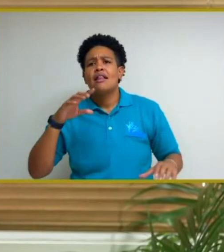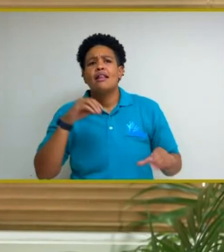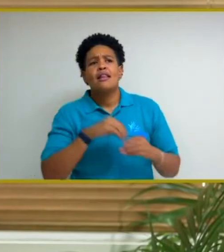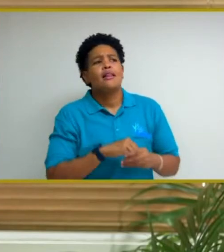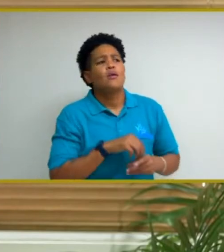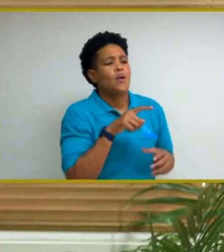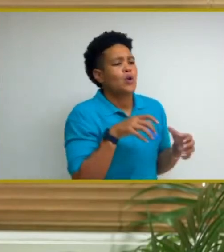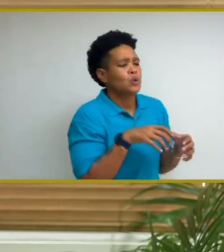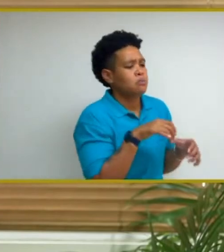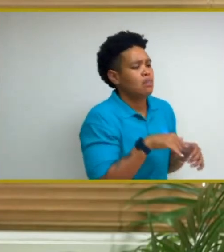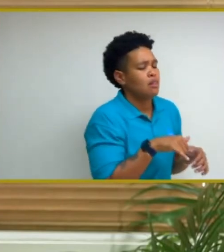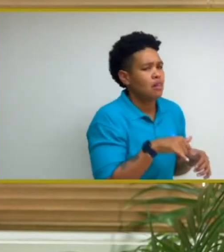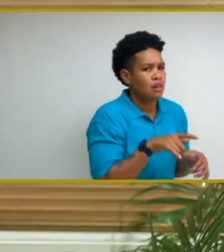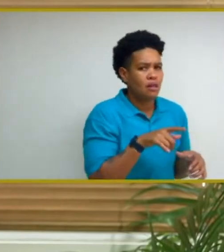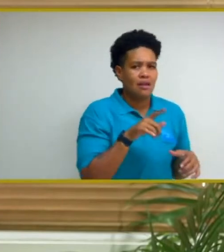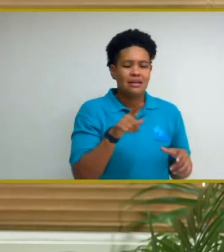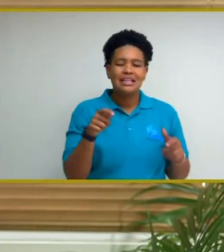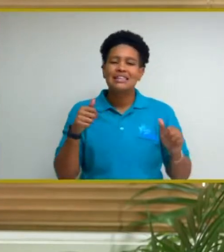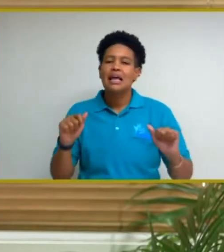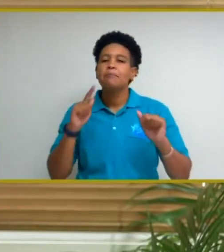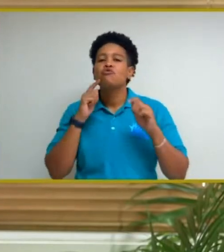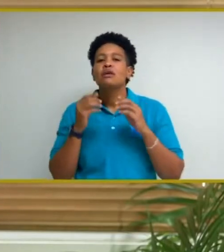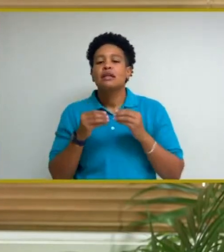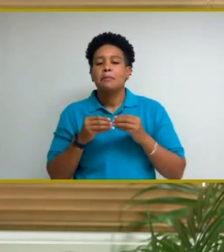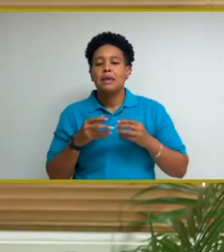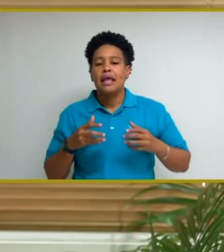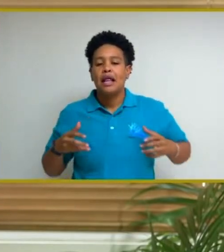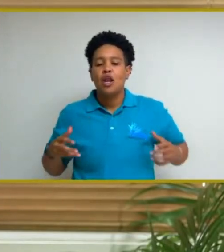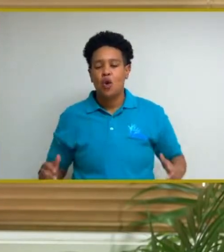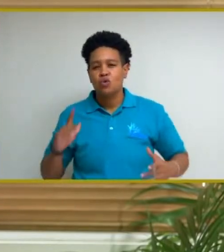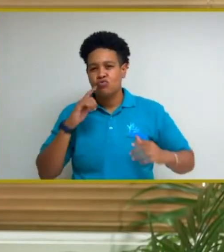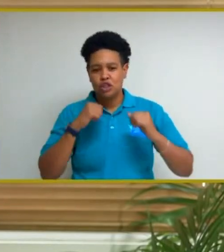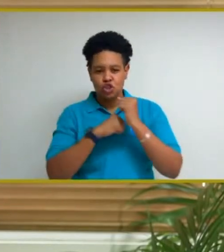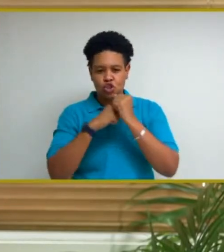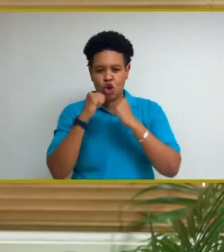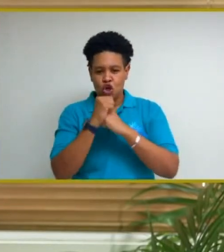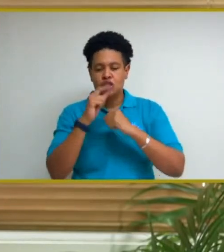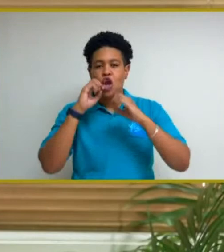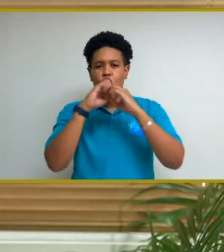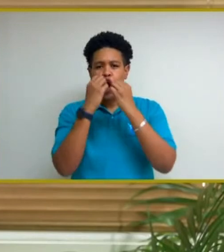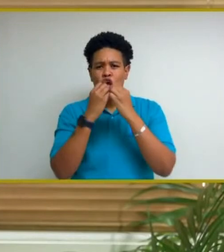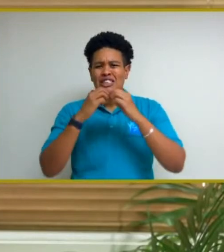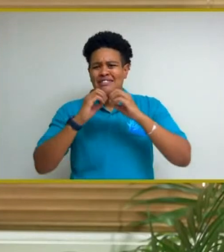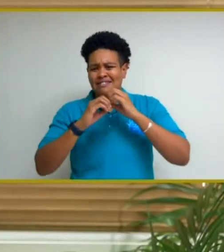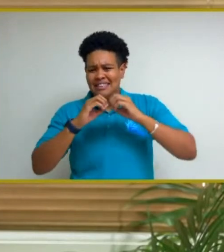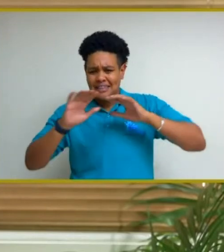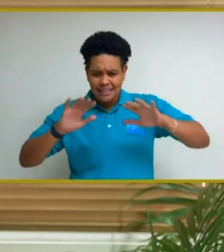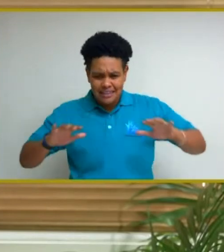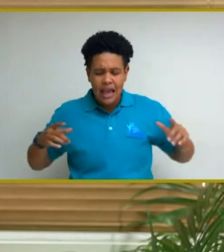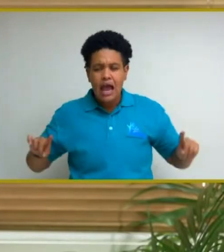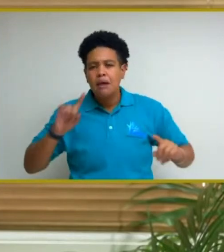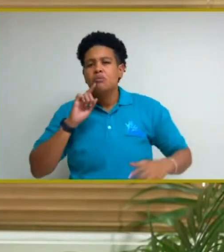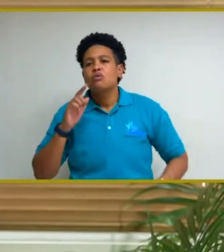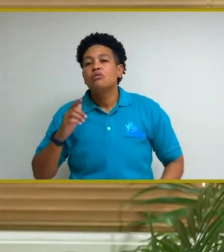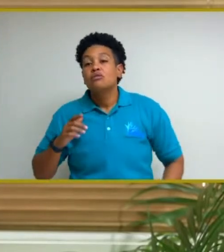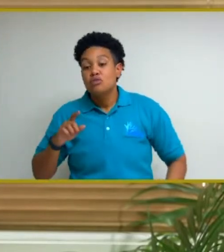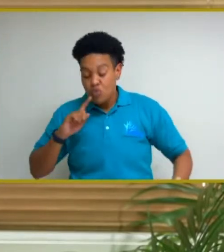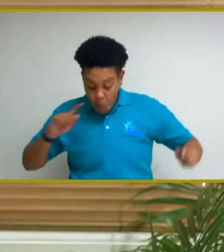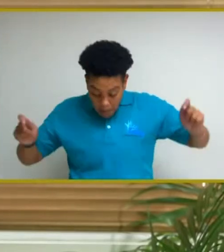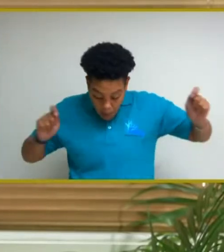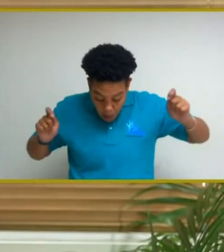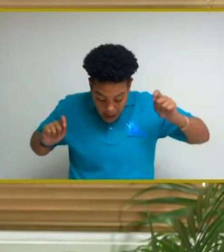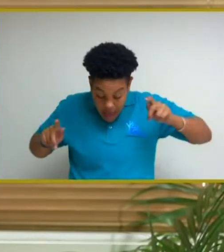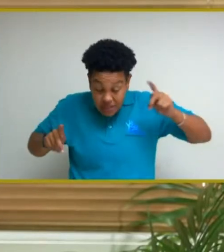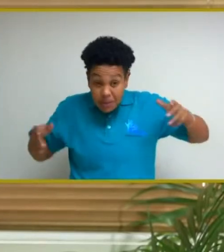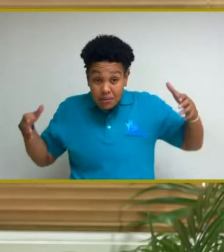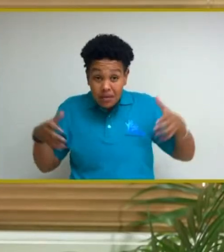group. It's an attempt at building out a structure, an organization that can mobilize a